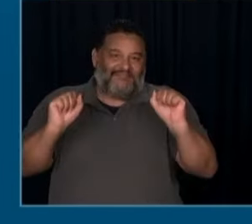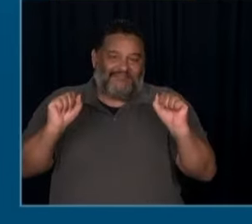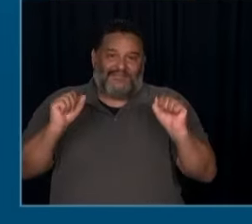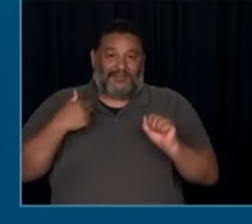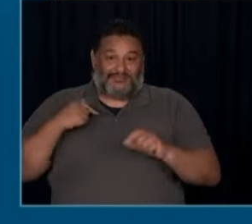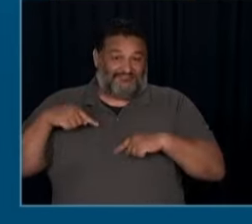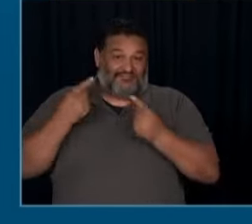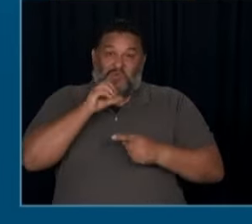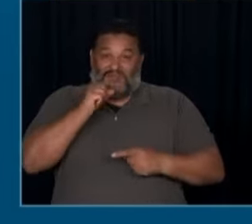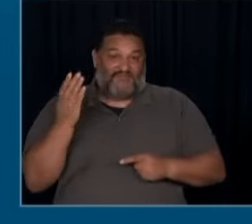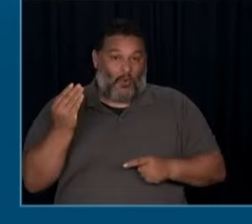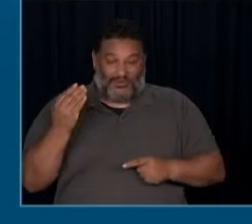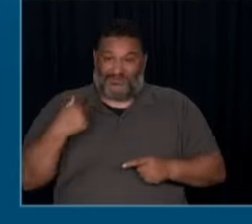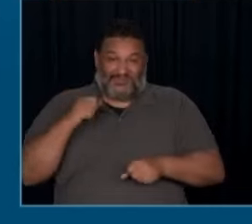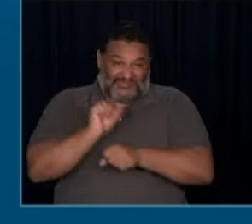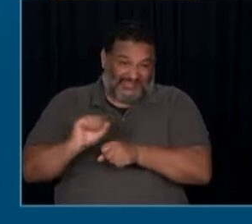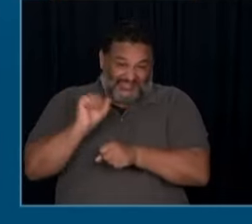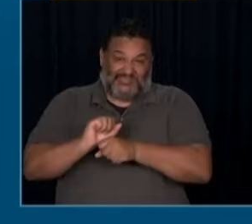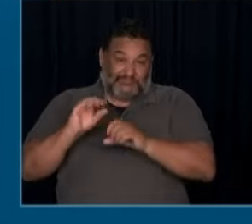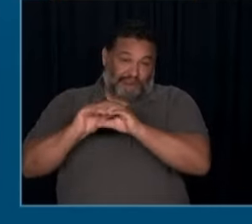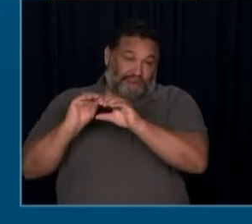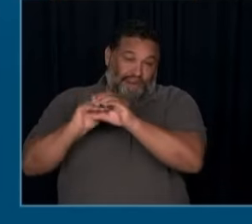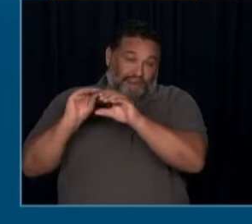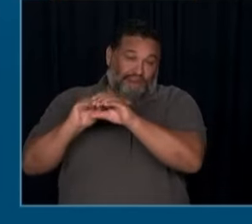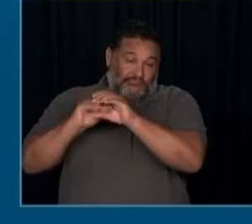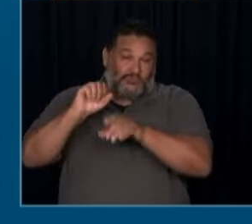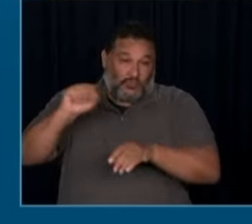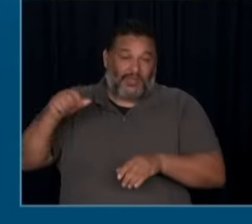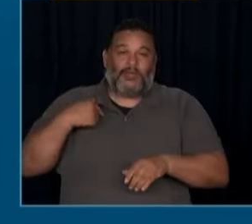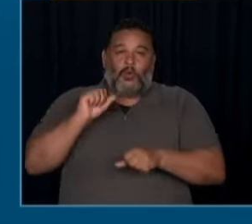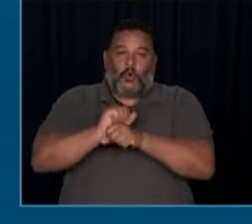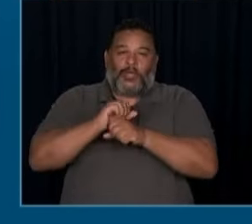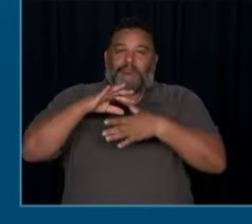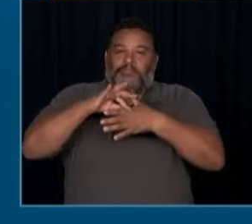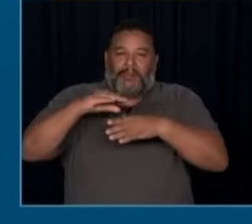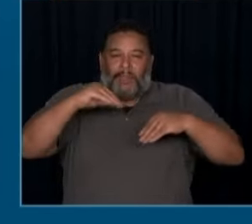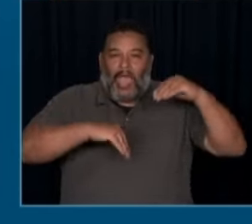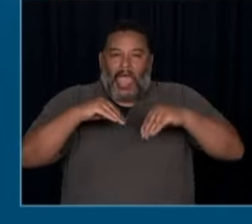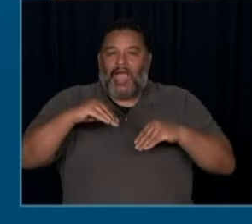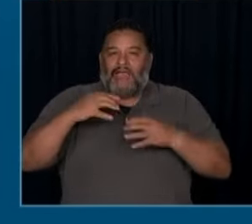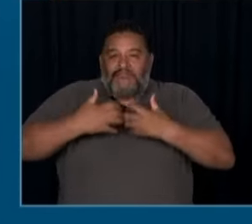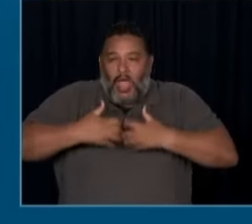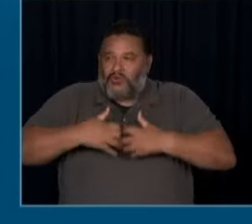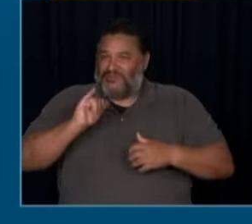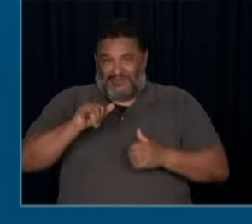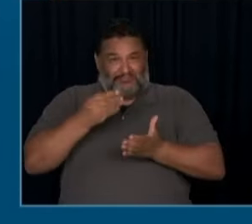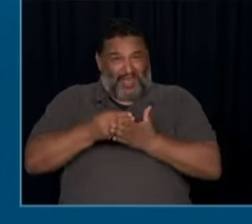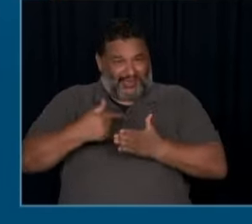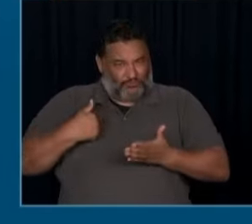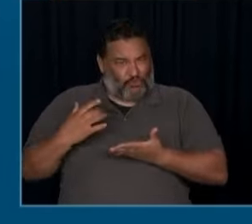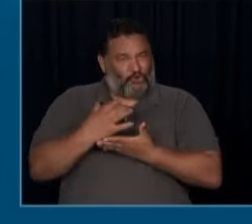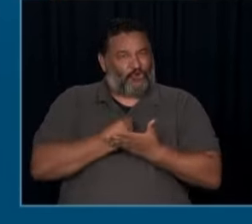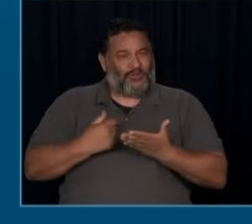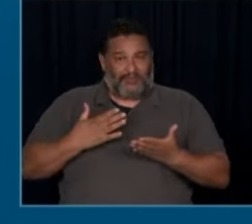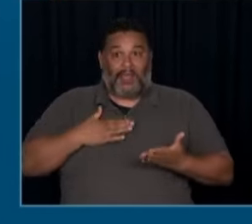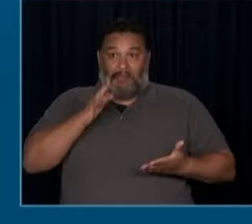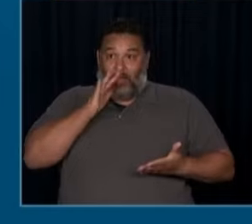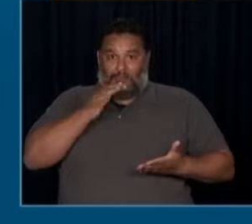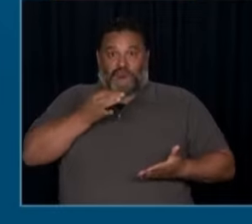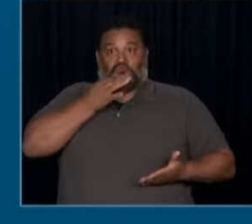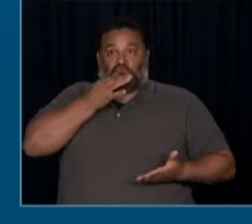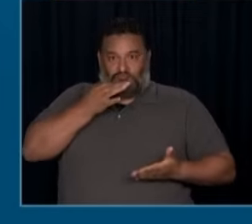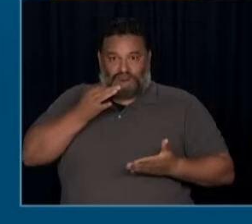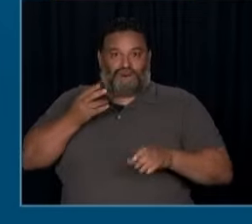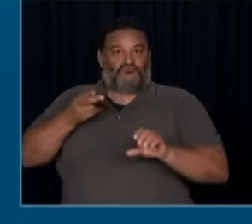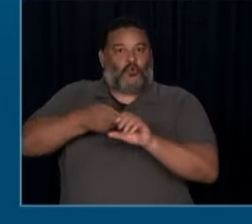the age of 14. The money that I put into Social Security when I was working in the meatpacking factory is the money that I've earned. My mom's about to join the community,